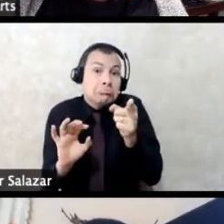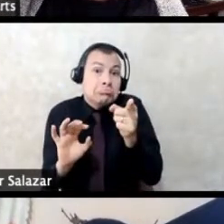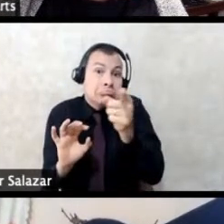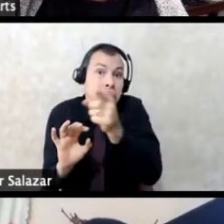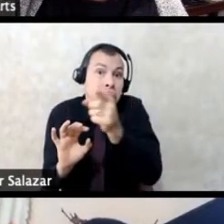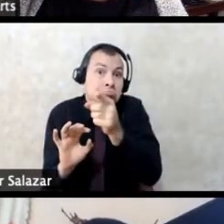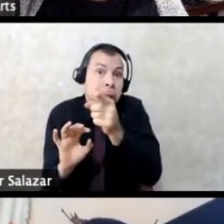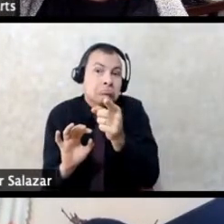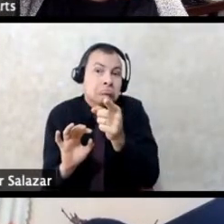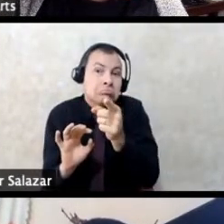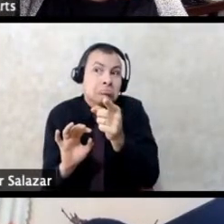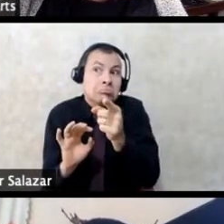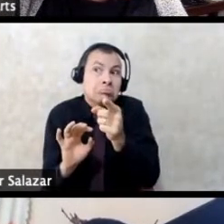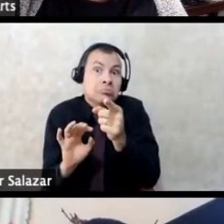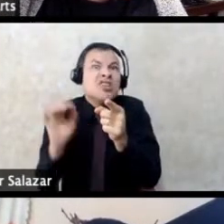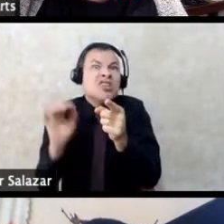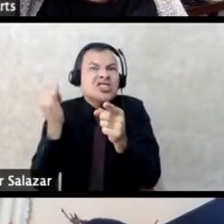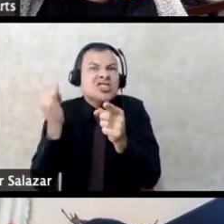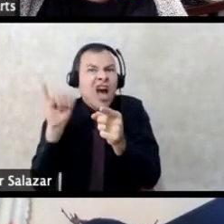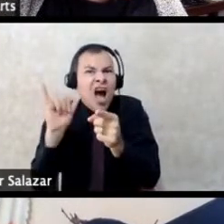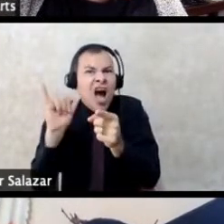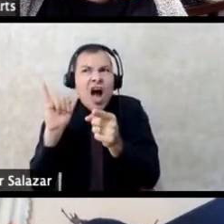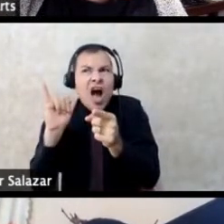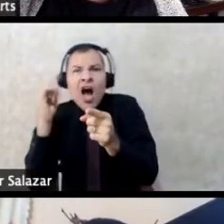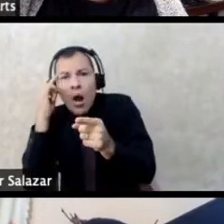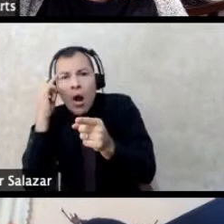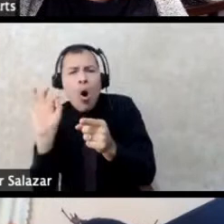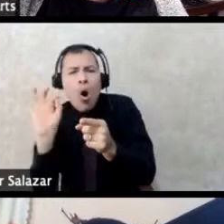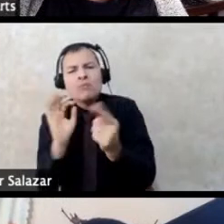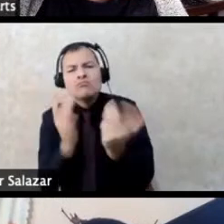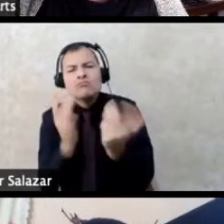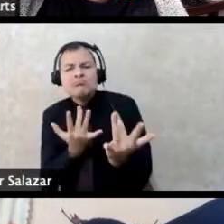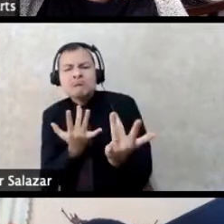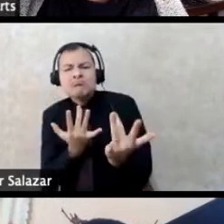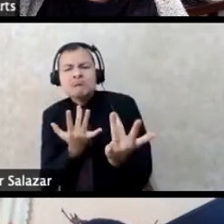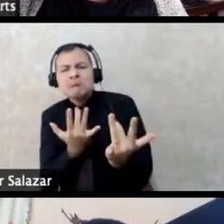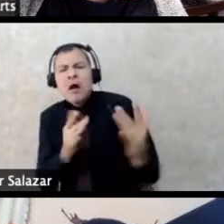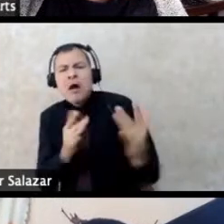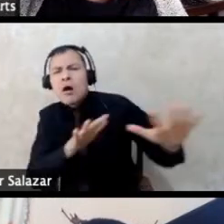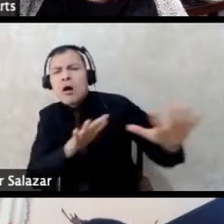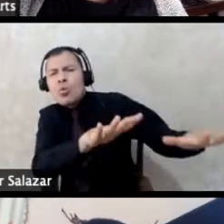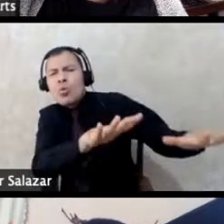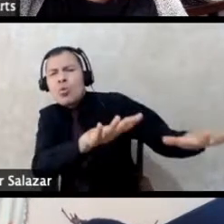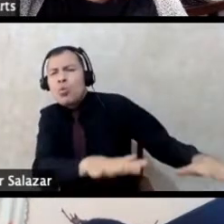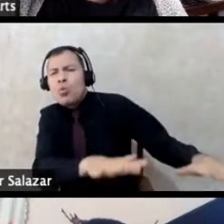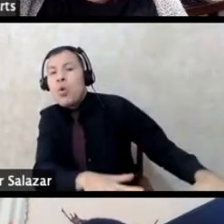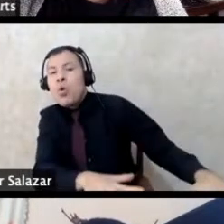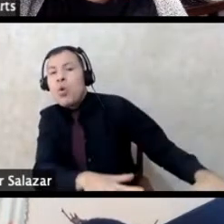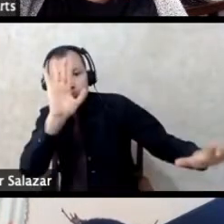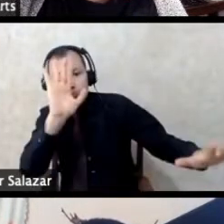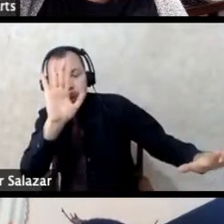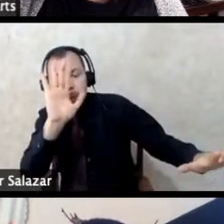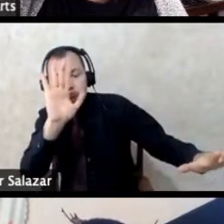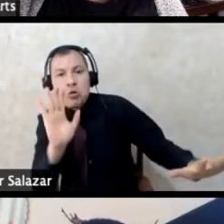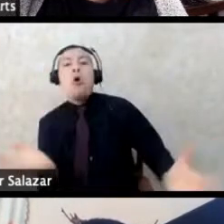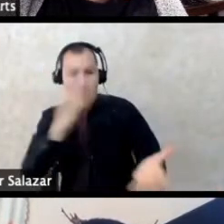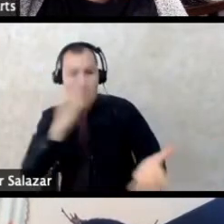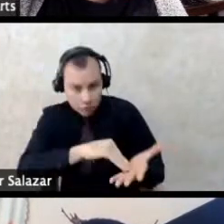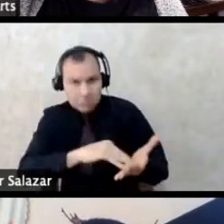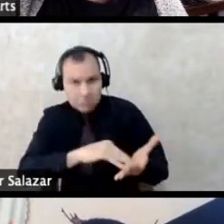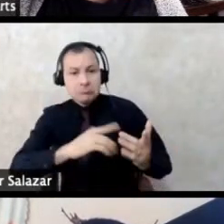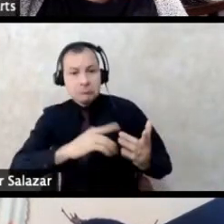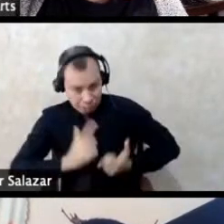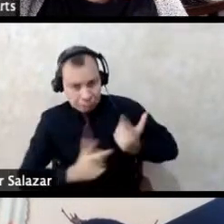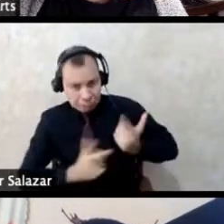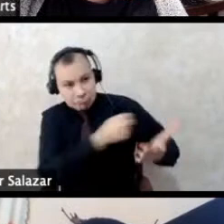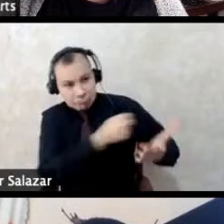continuar con lo que teníamos, o nos hemos permitido transformarnos como artistas y como creadores y como